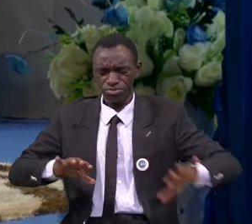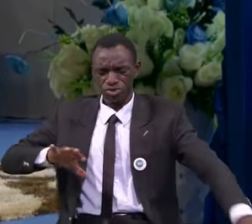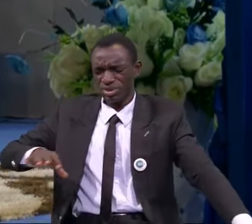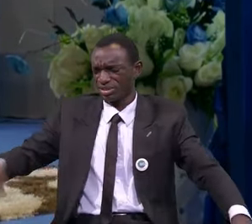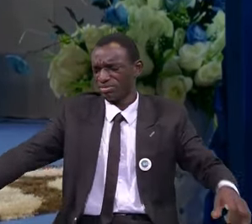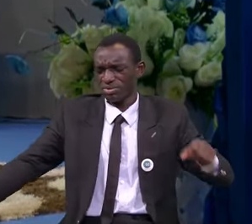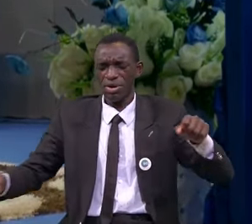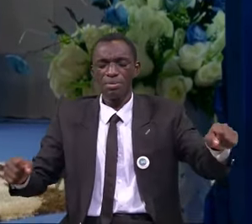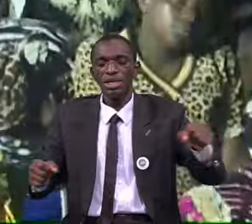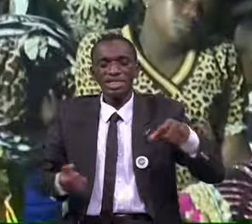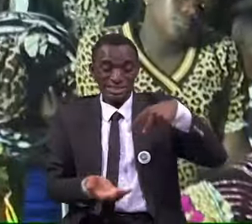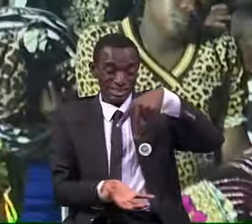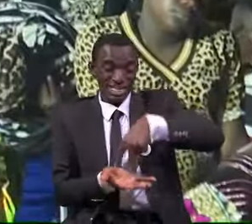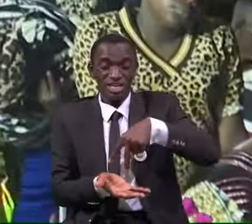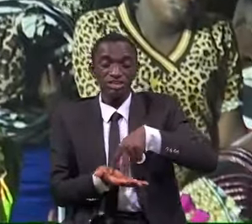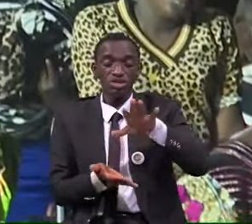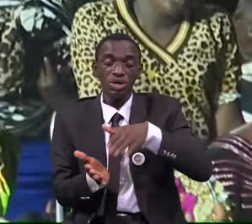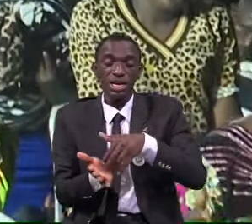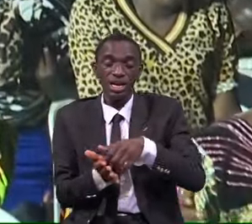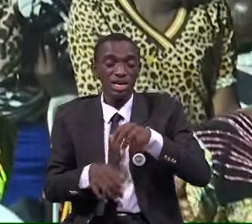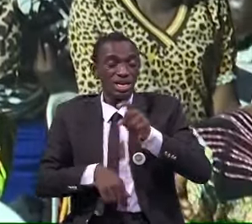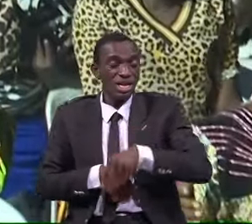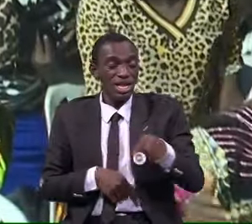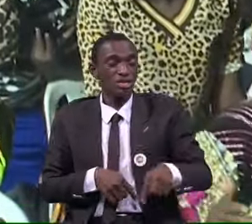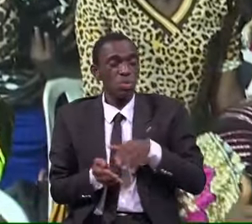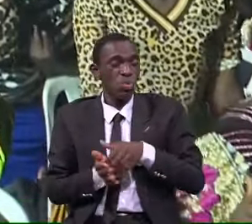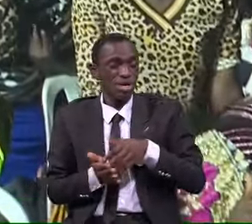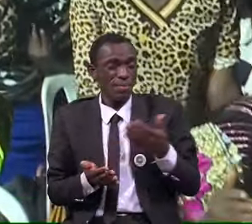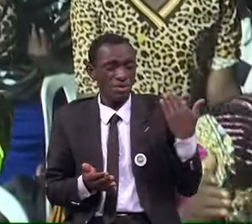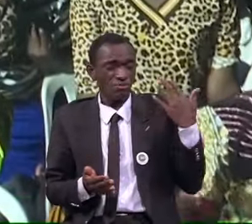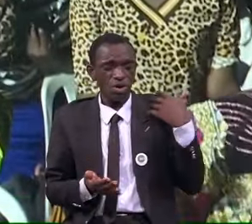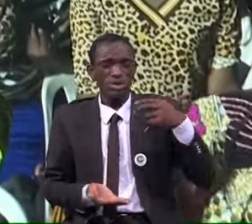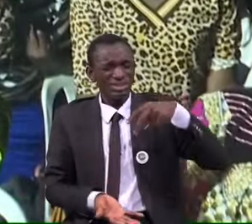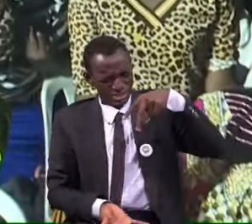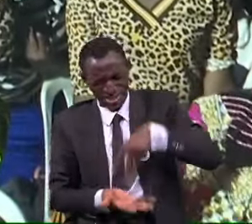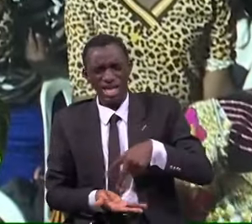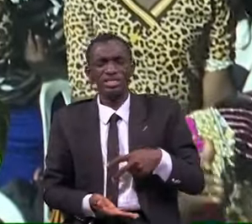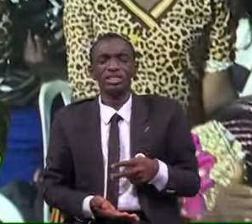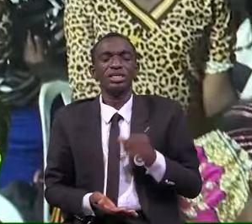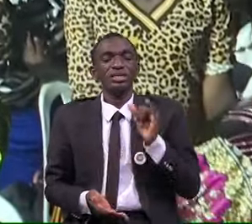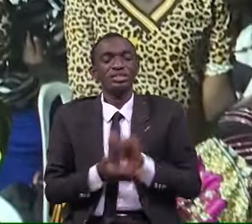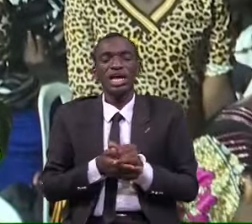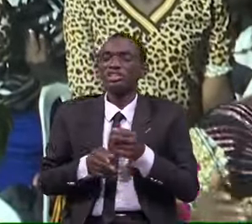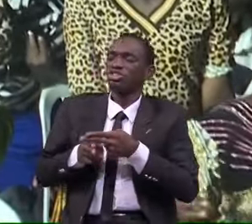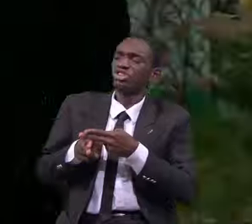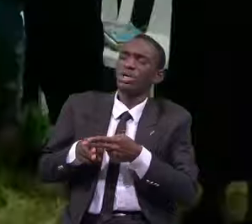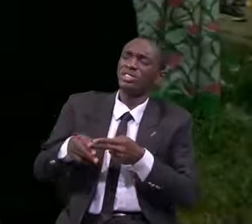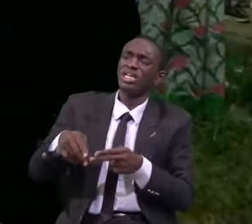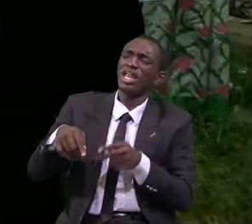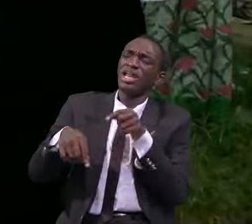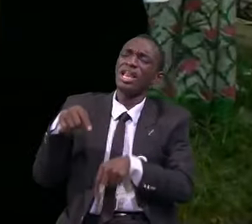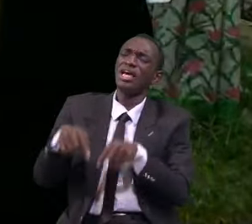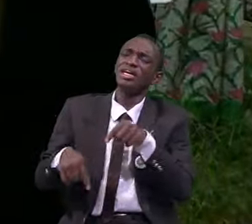Stand on those weak legs. That short leg, grow out in Jesus'